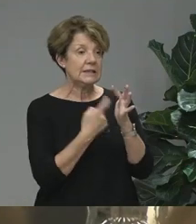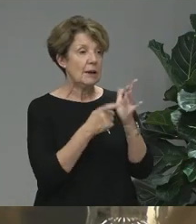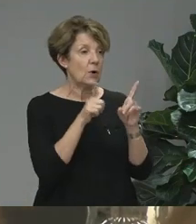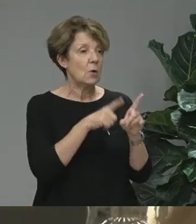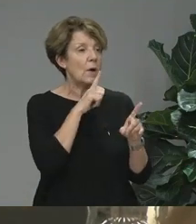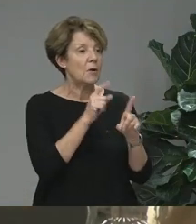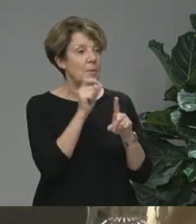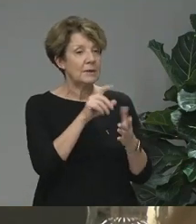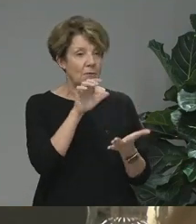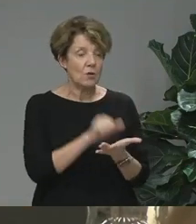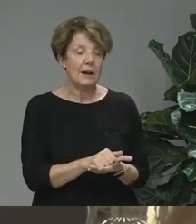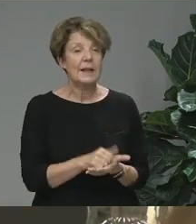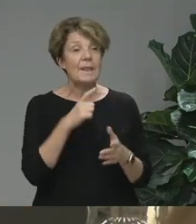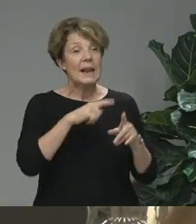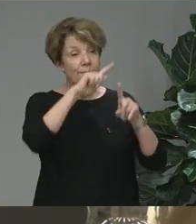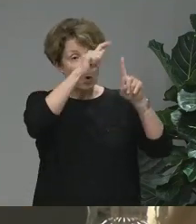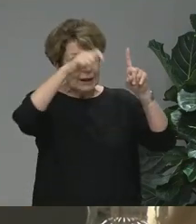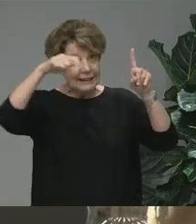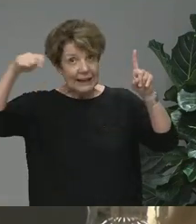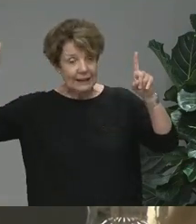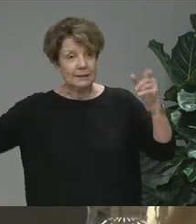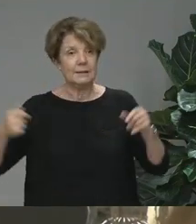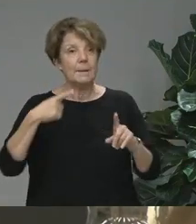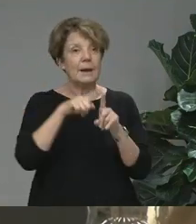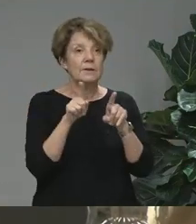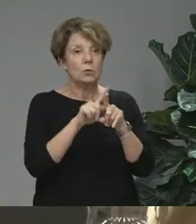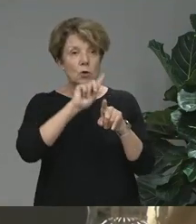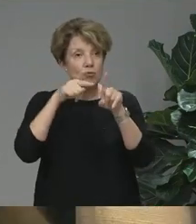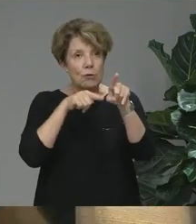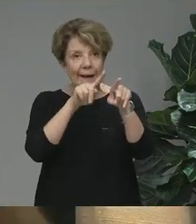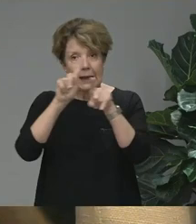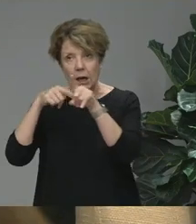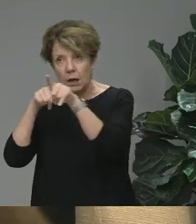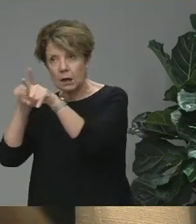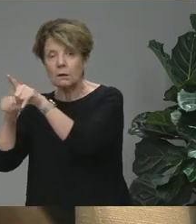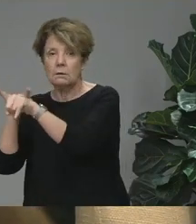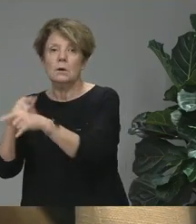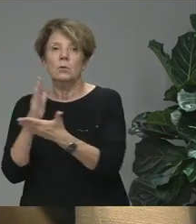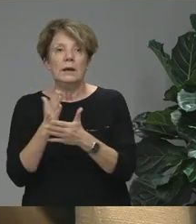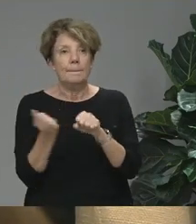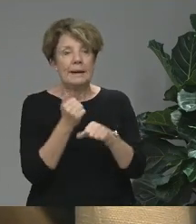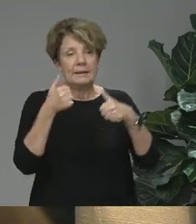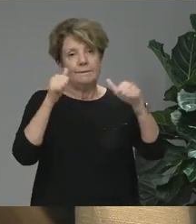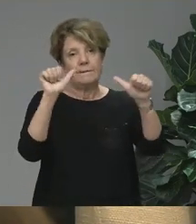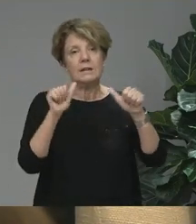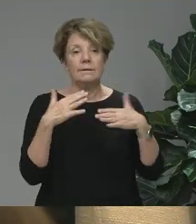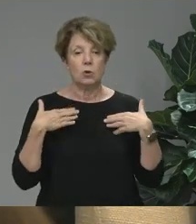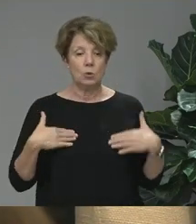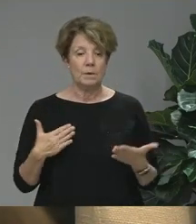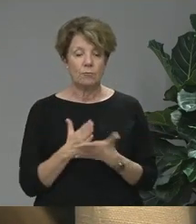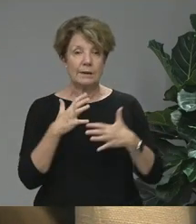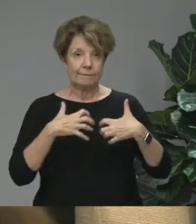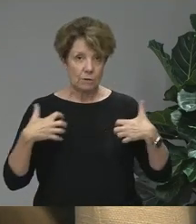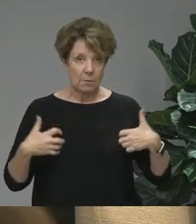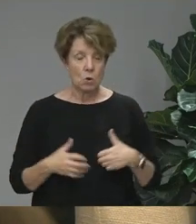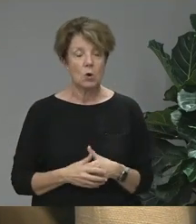right. The need for indicators and tracking is the essence of making an effective human rights framework, and that's the